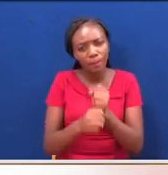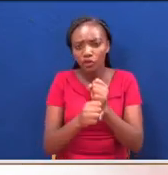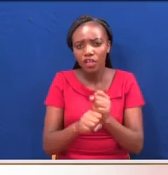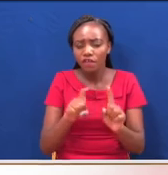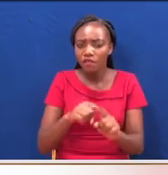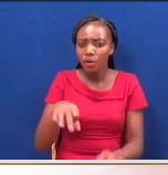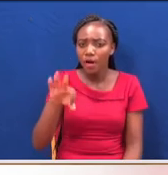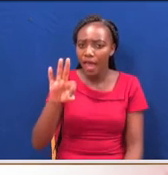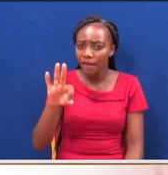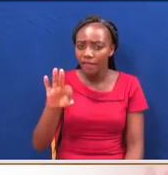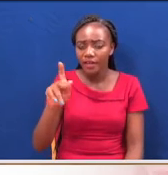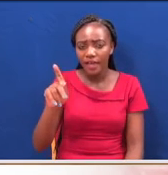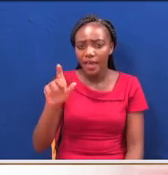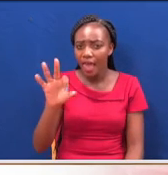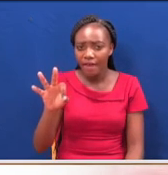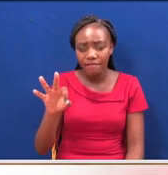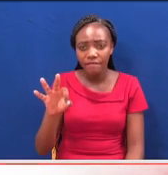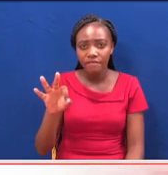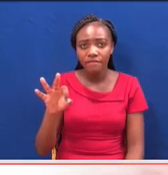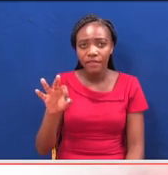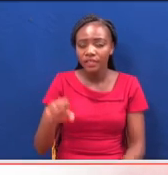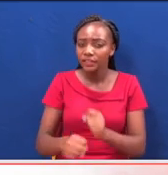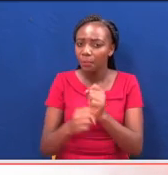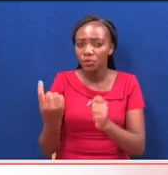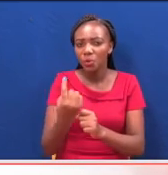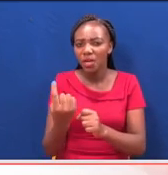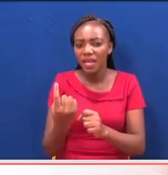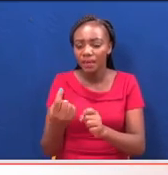tayari wanajua tuko. Sasa sisi support ndio tunataka. Now Hurricane was